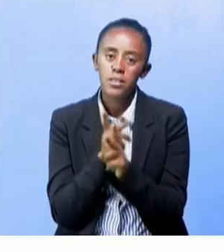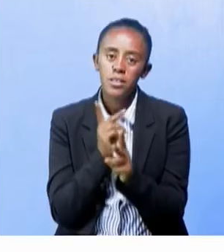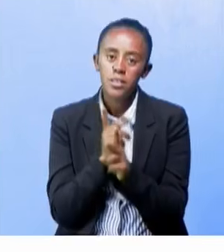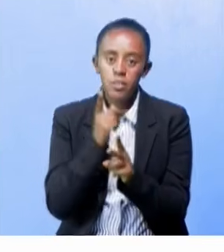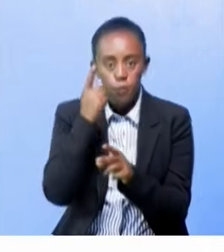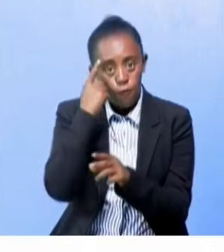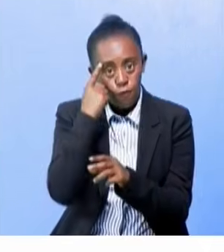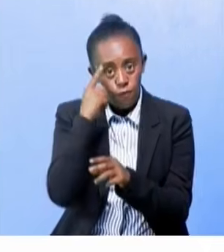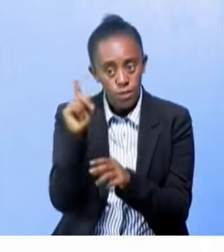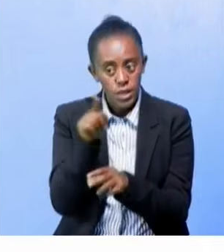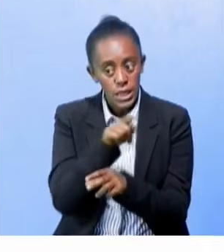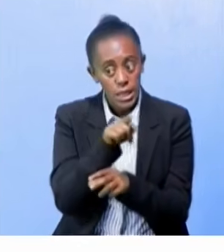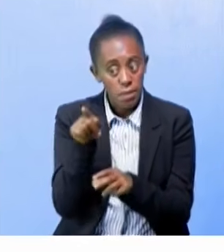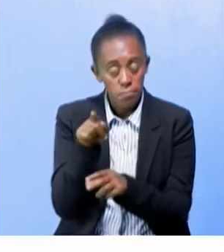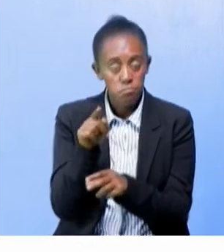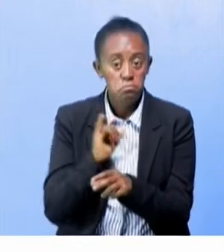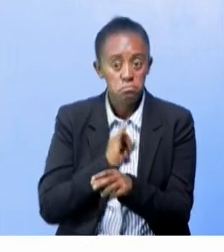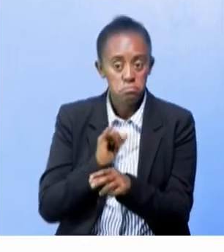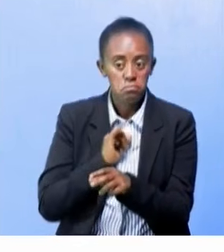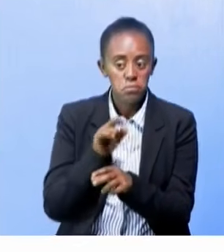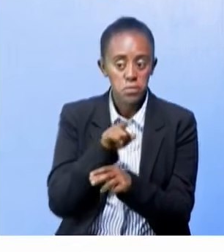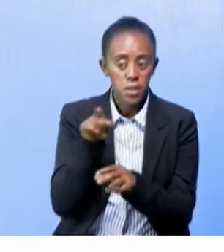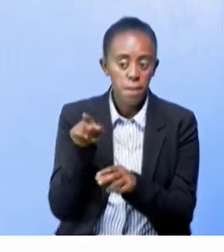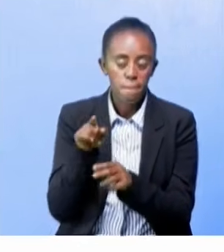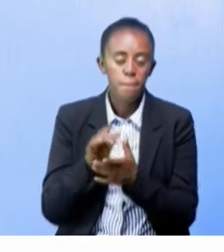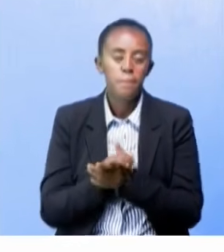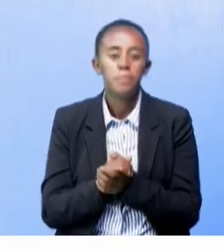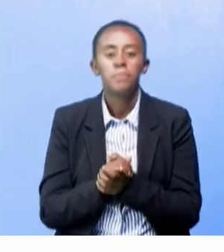for them